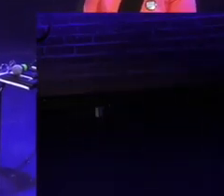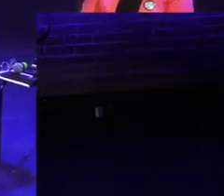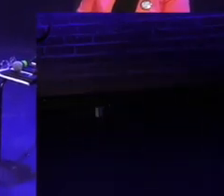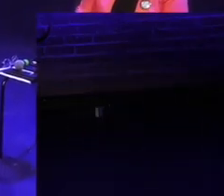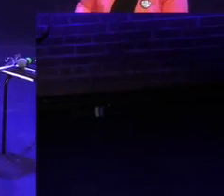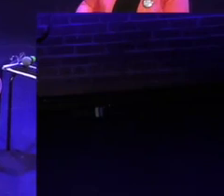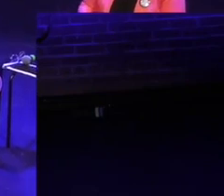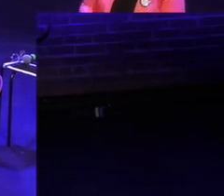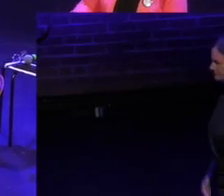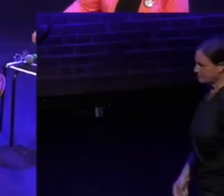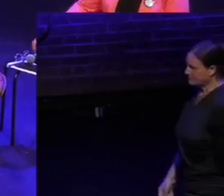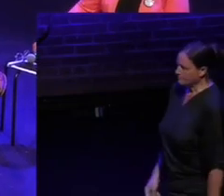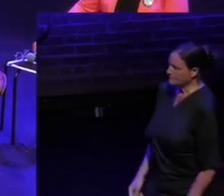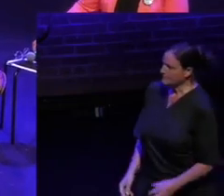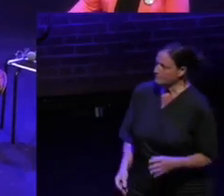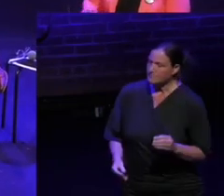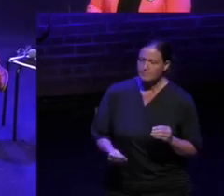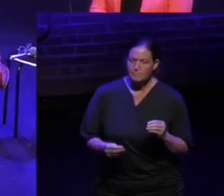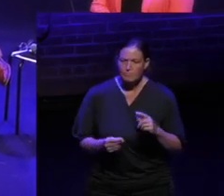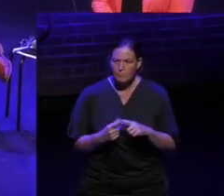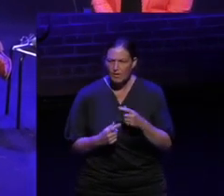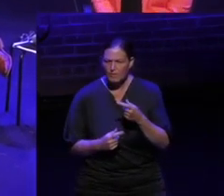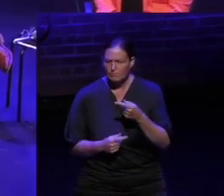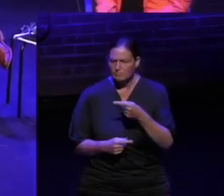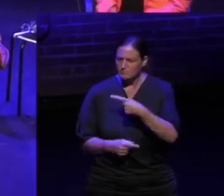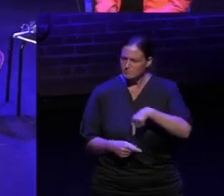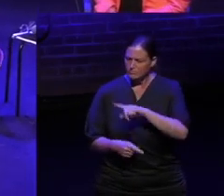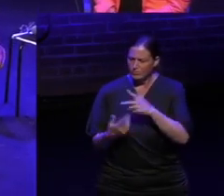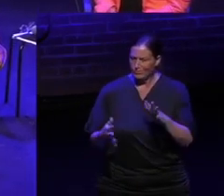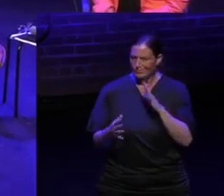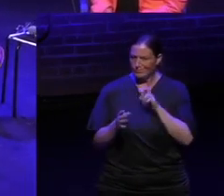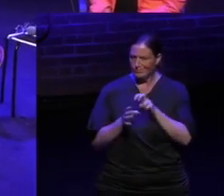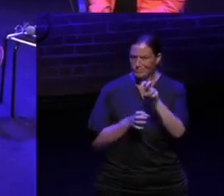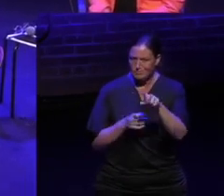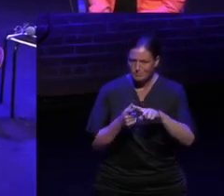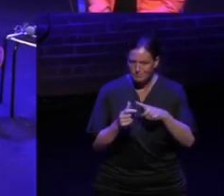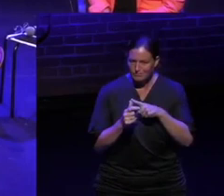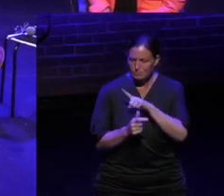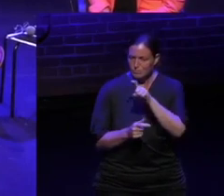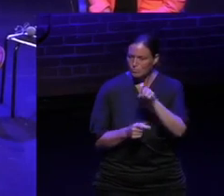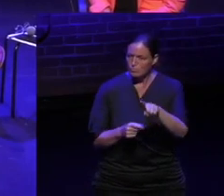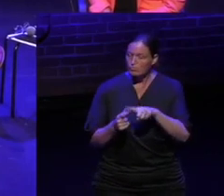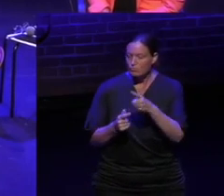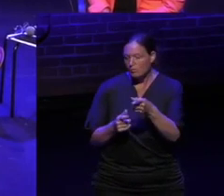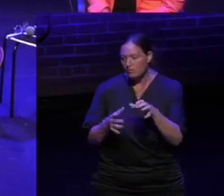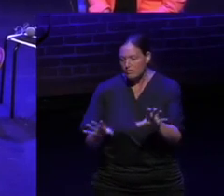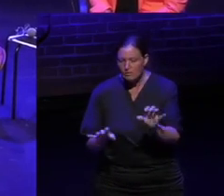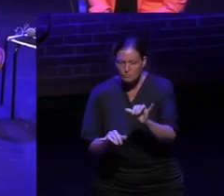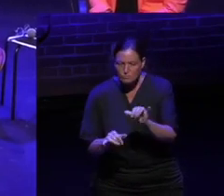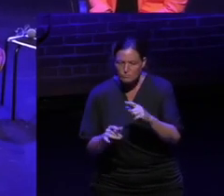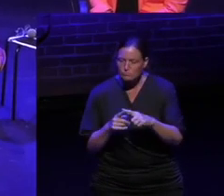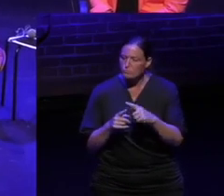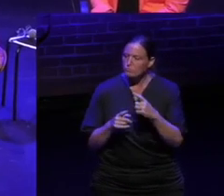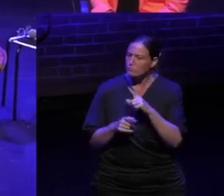So you both sort of preempted one of my first questions, but I want to make sure that that you have a chance also to share.